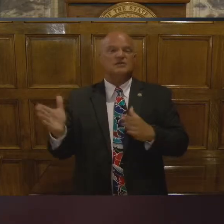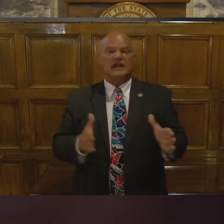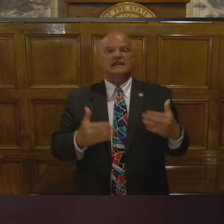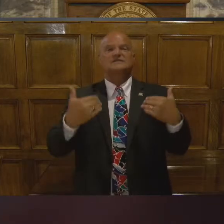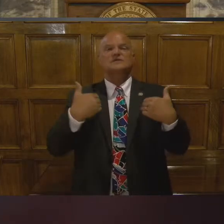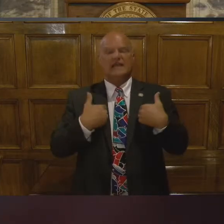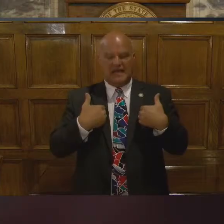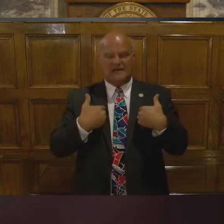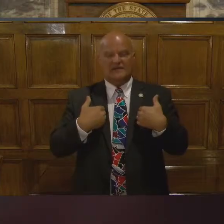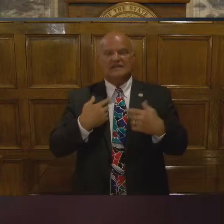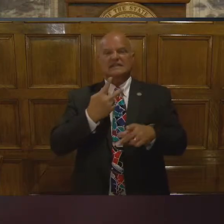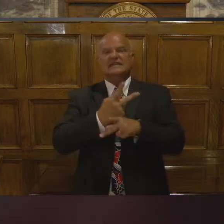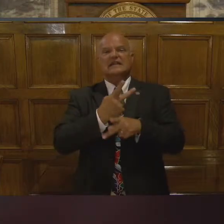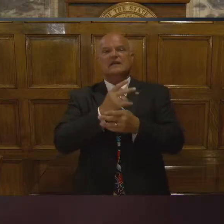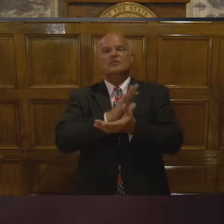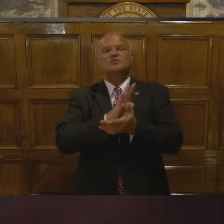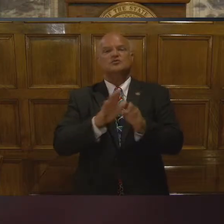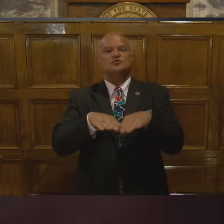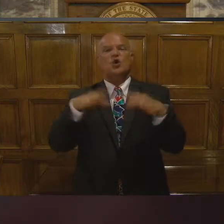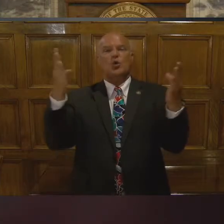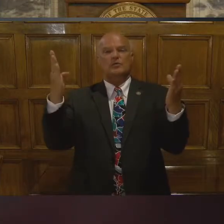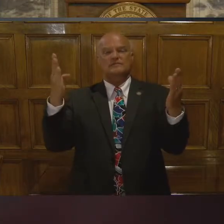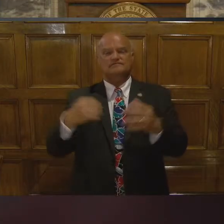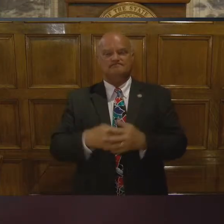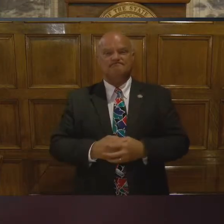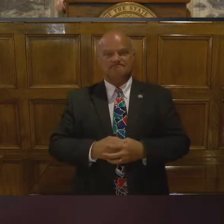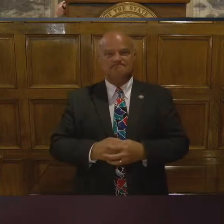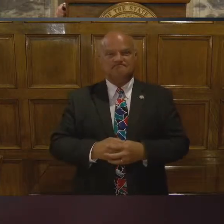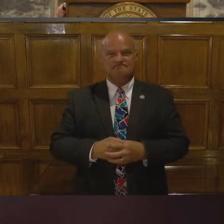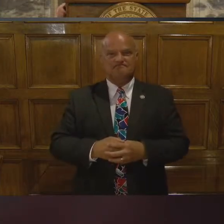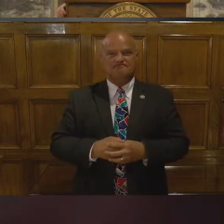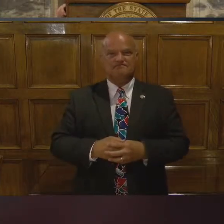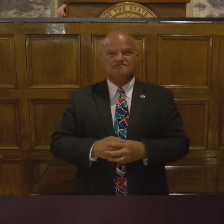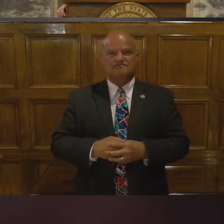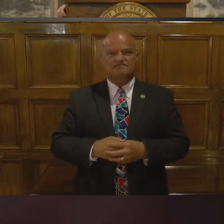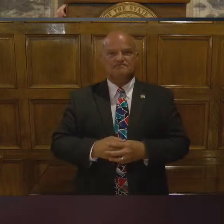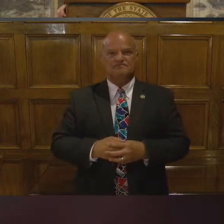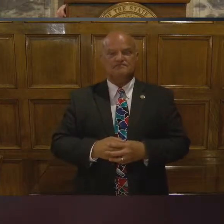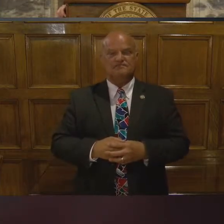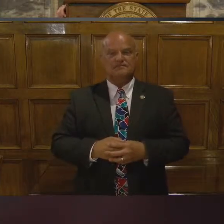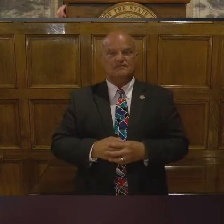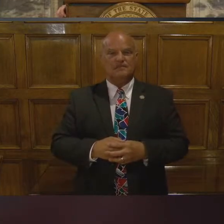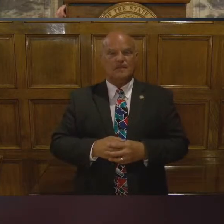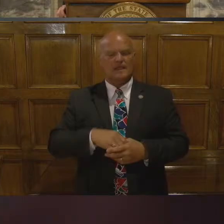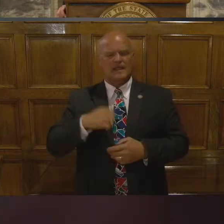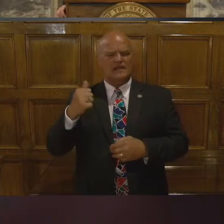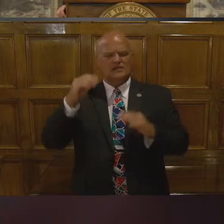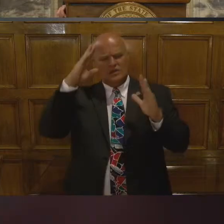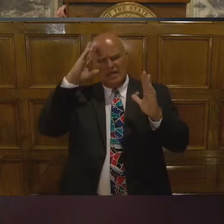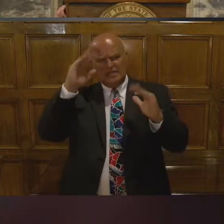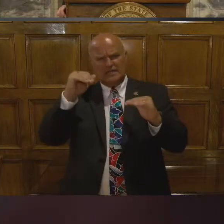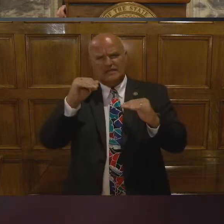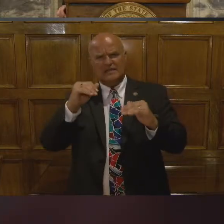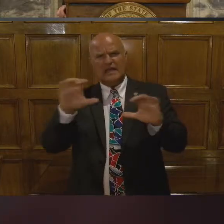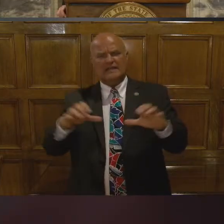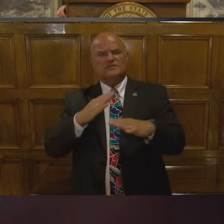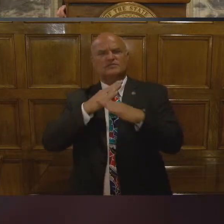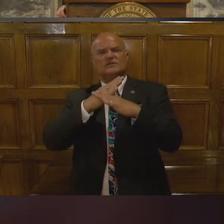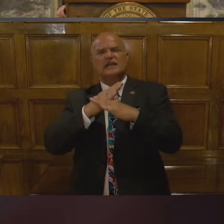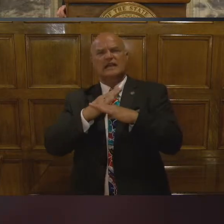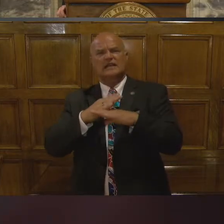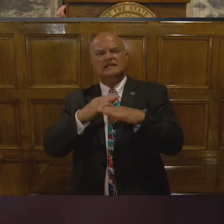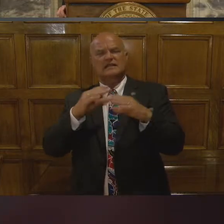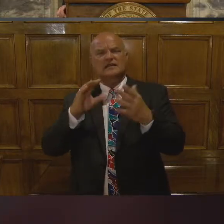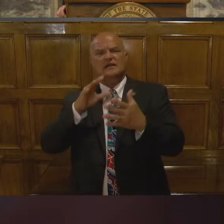can employ to keep our schools open. Do you anticipate any actions to protect students or